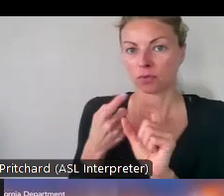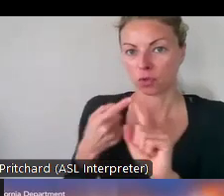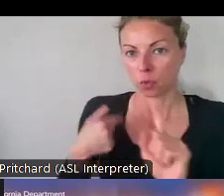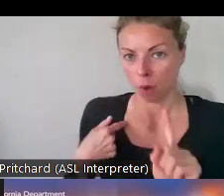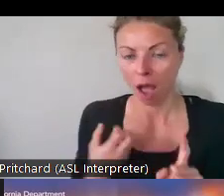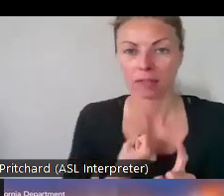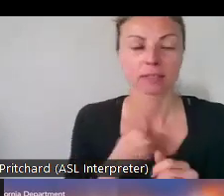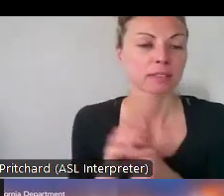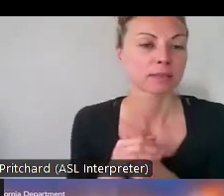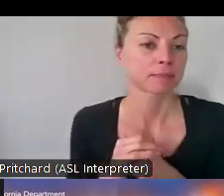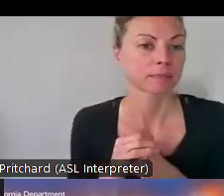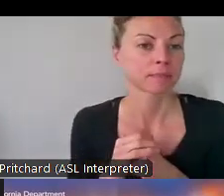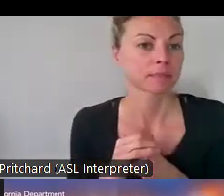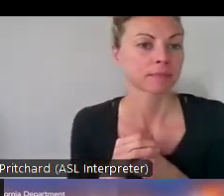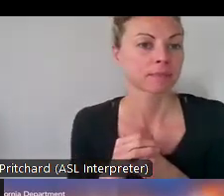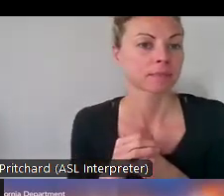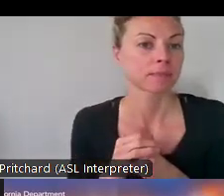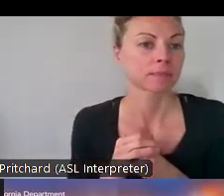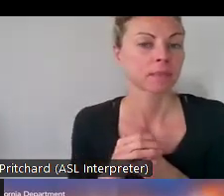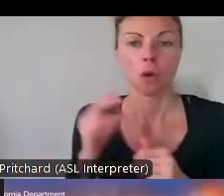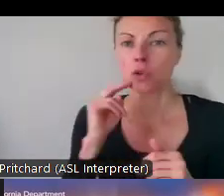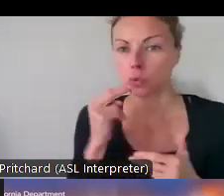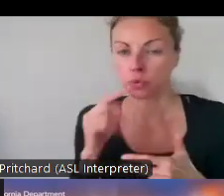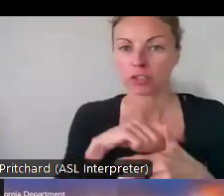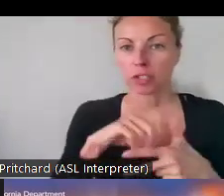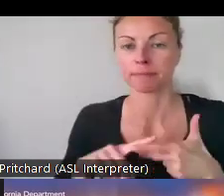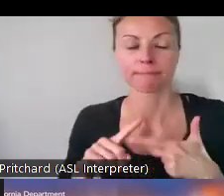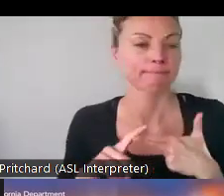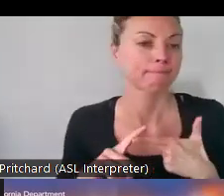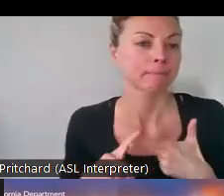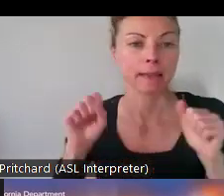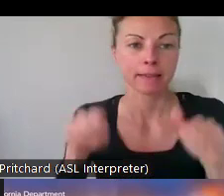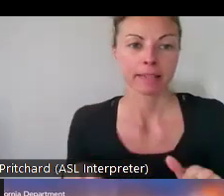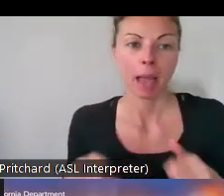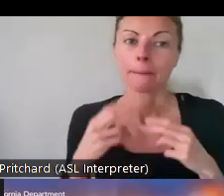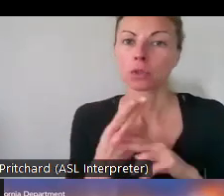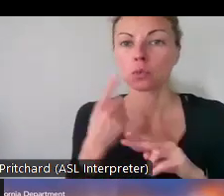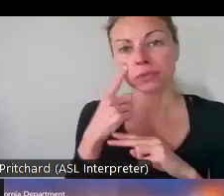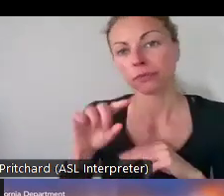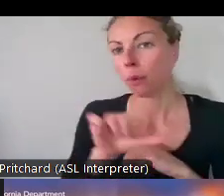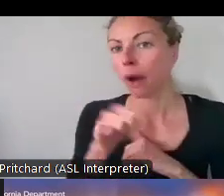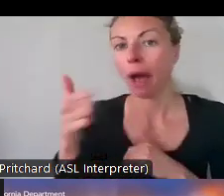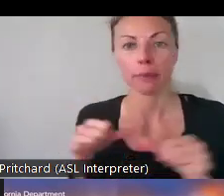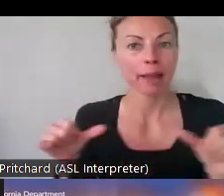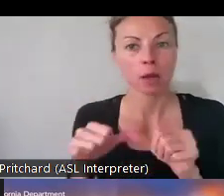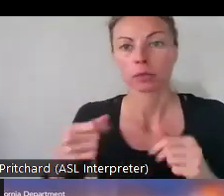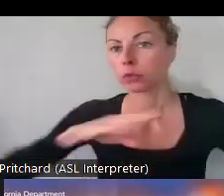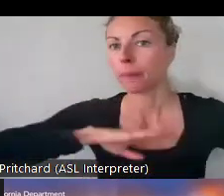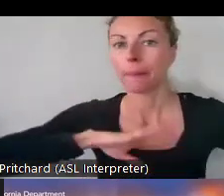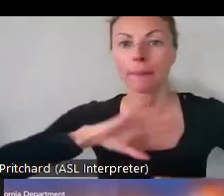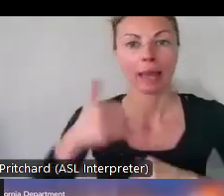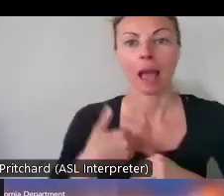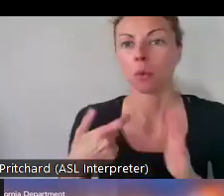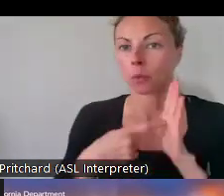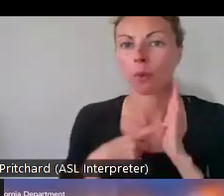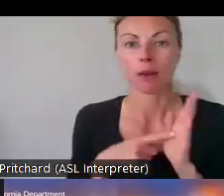of general fund, excuse me, is provided to us in nutrition, but that can be used for to meet our match requirements for the